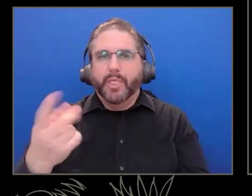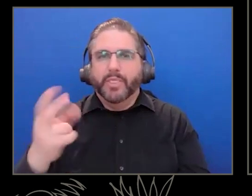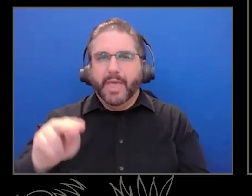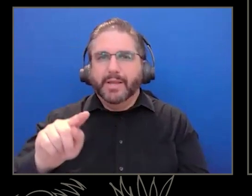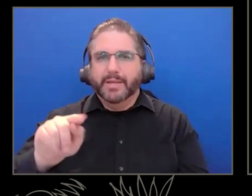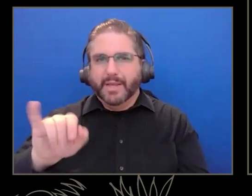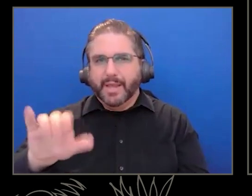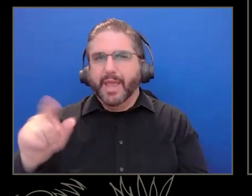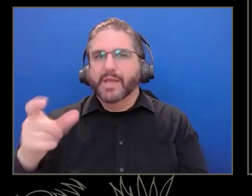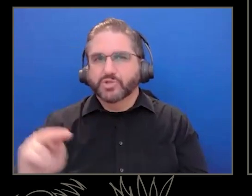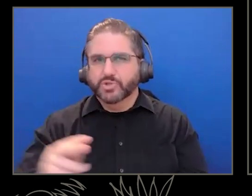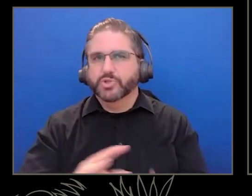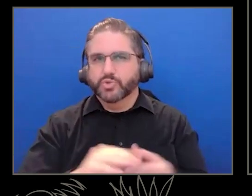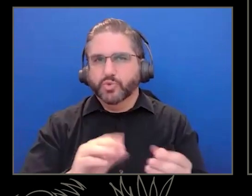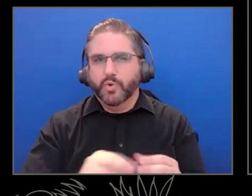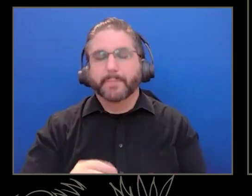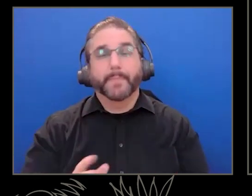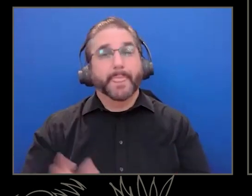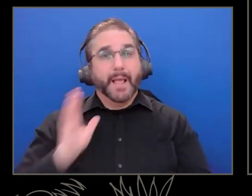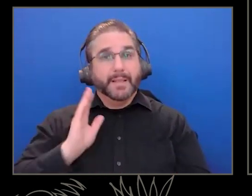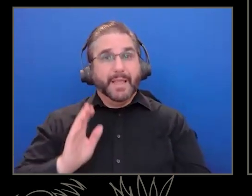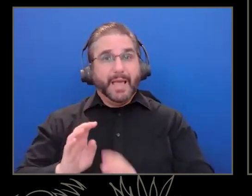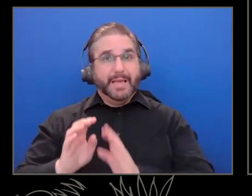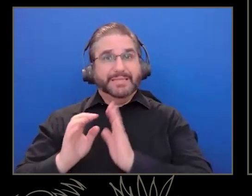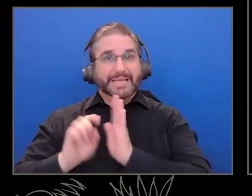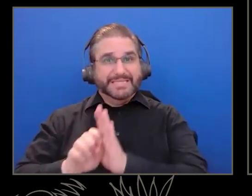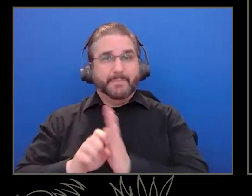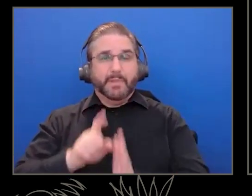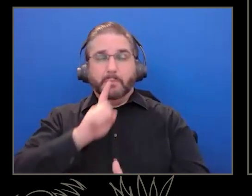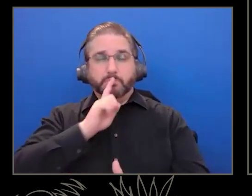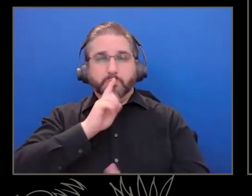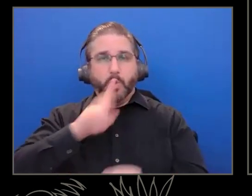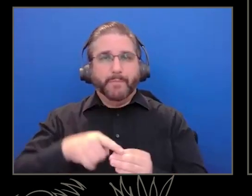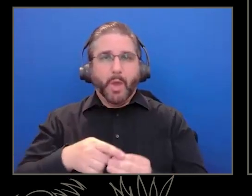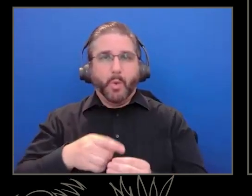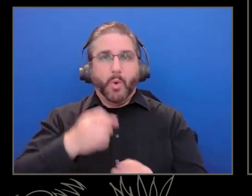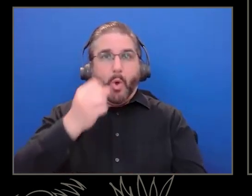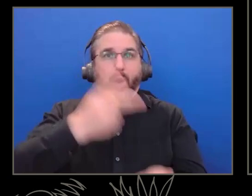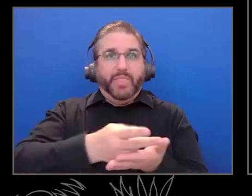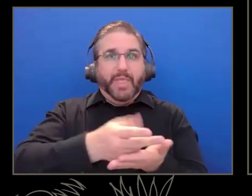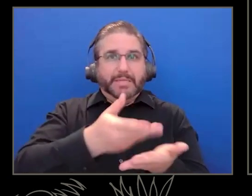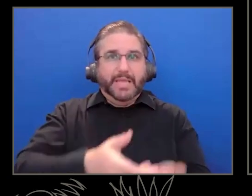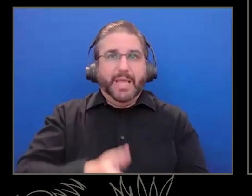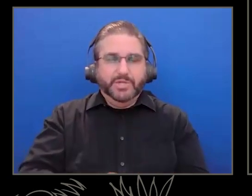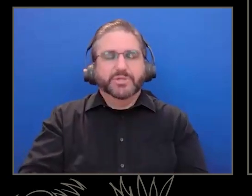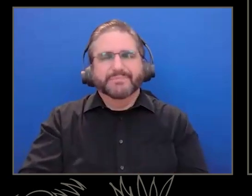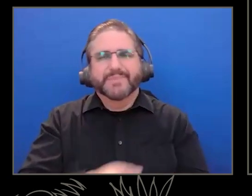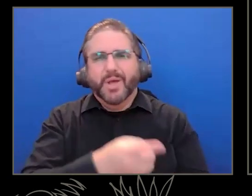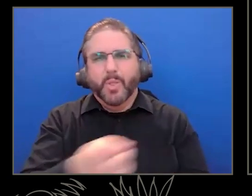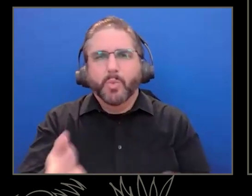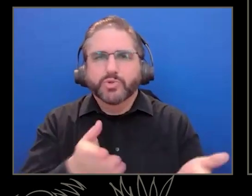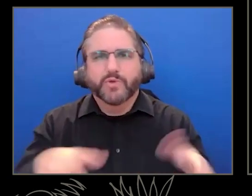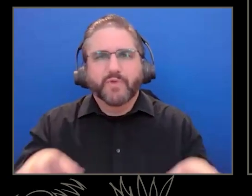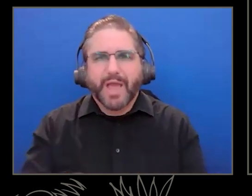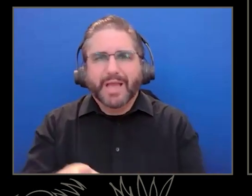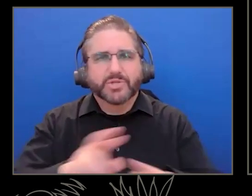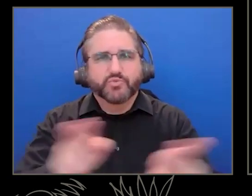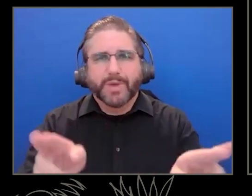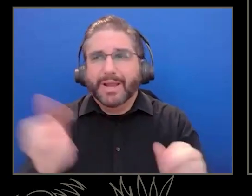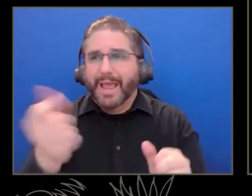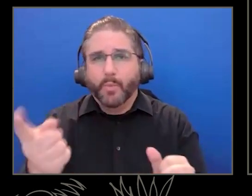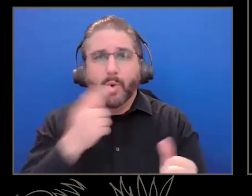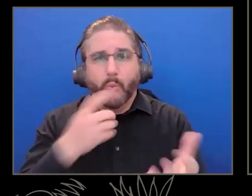over what about authentication, like those server actions are available for anyone that kind of wants to hack it